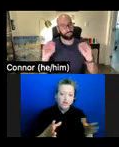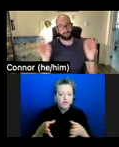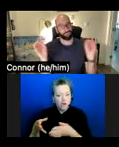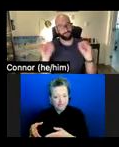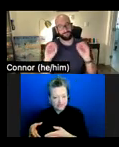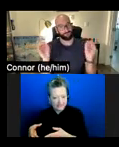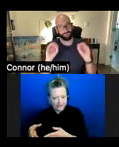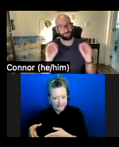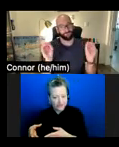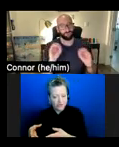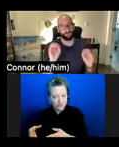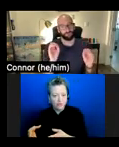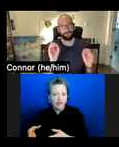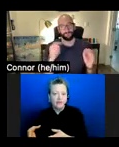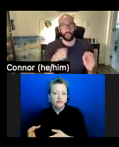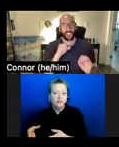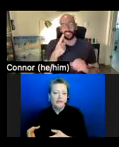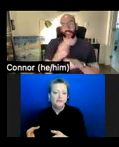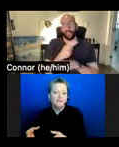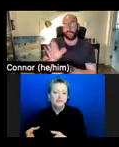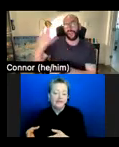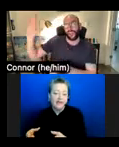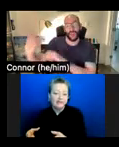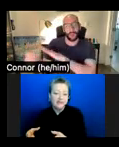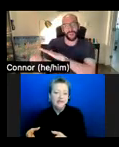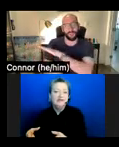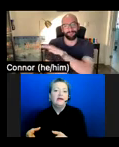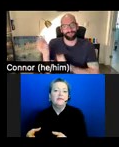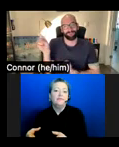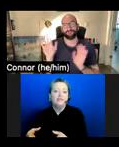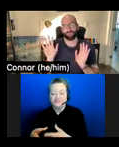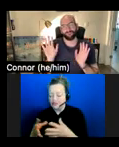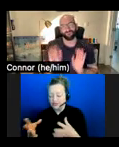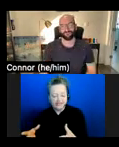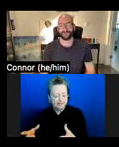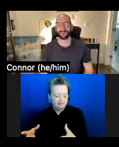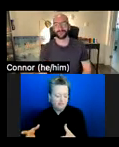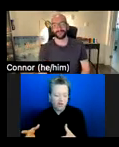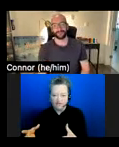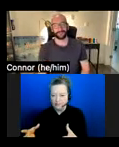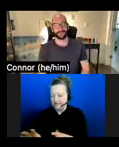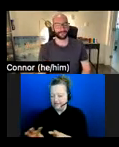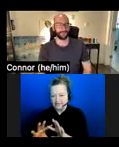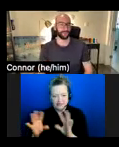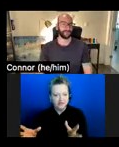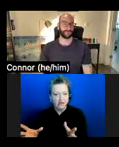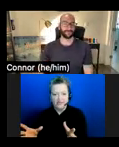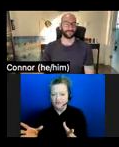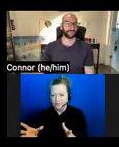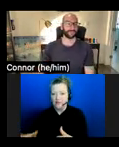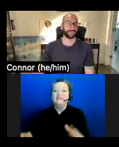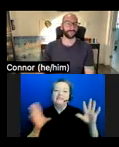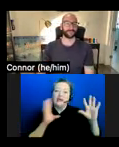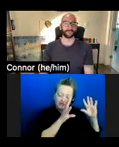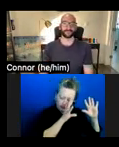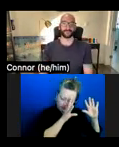platform, not specifically to Creative Connect, because it's non-for-profit. It's not there